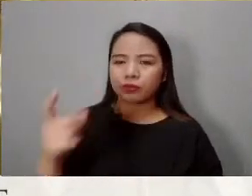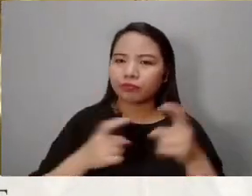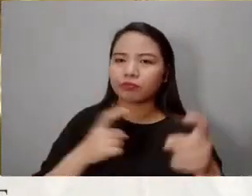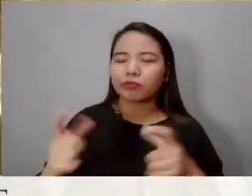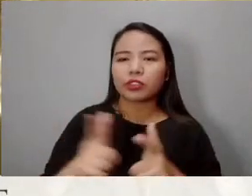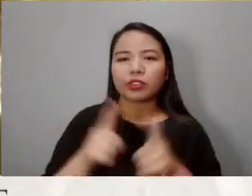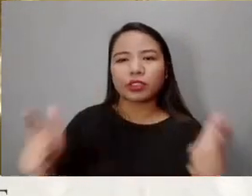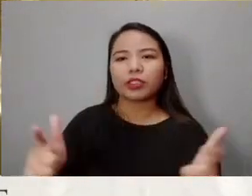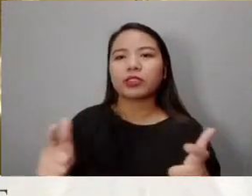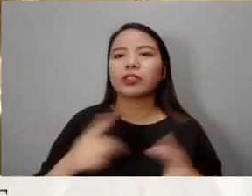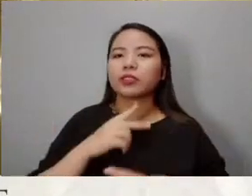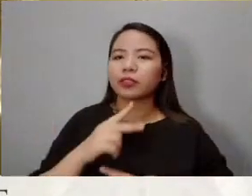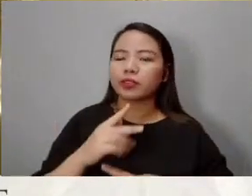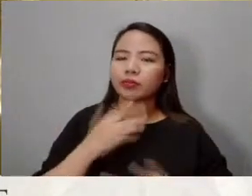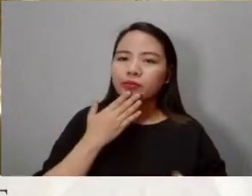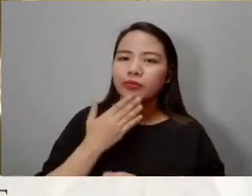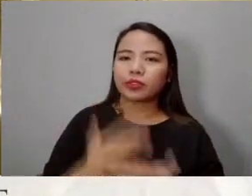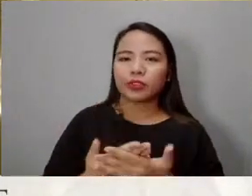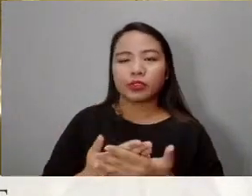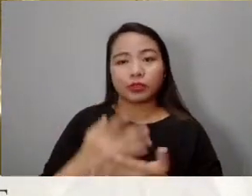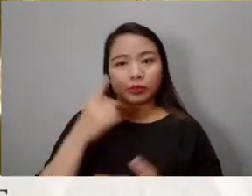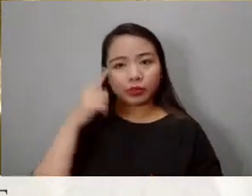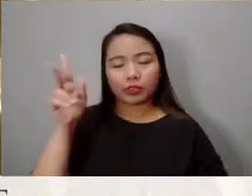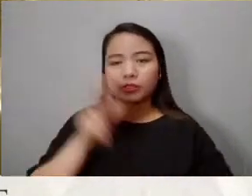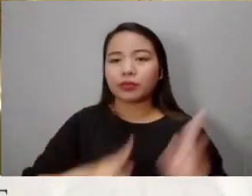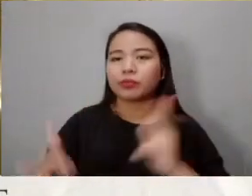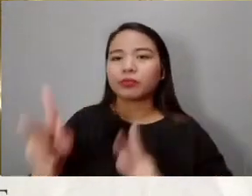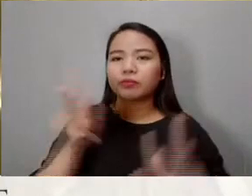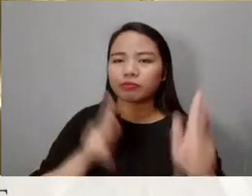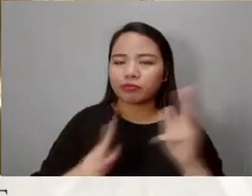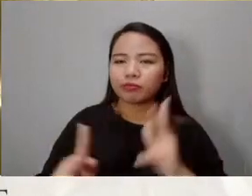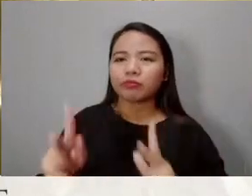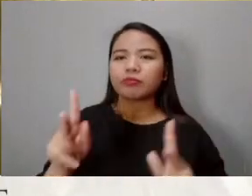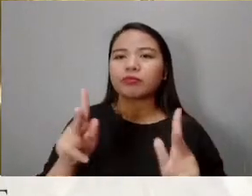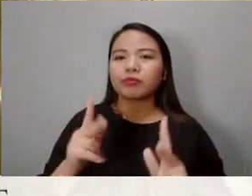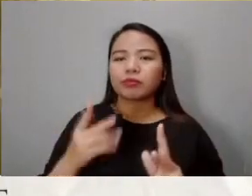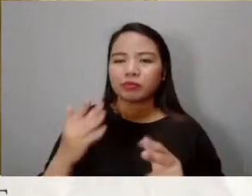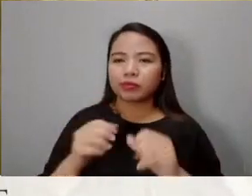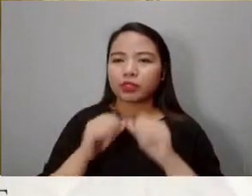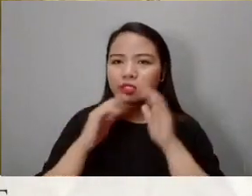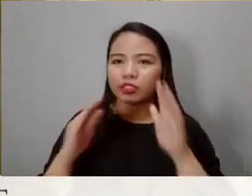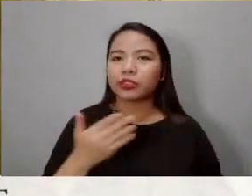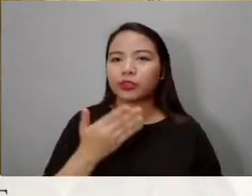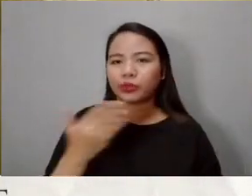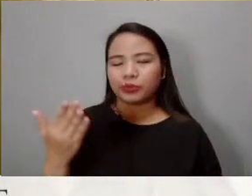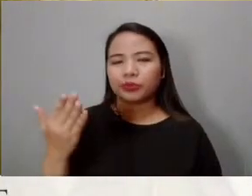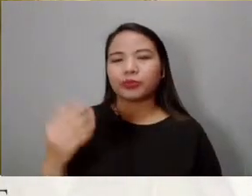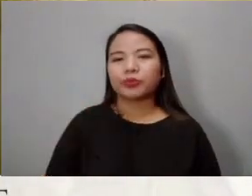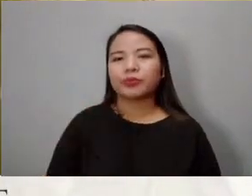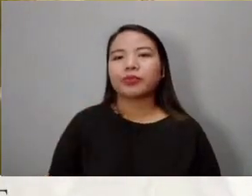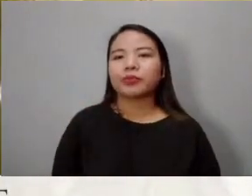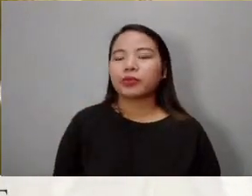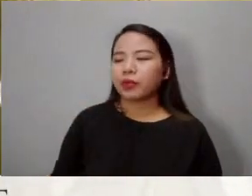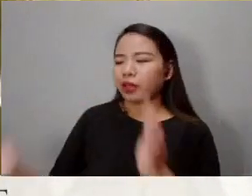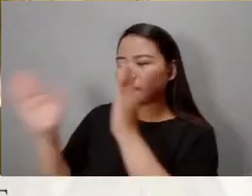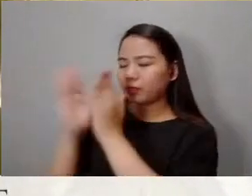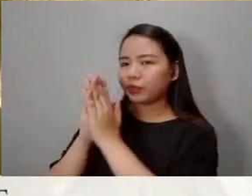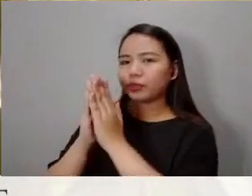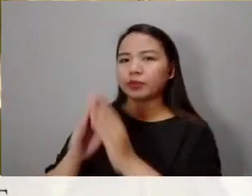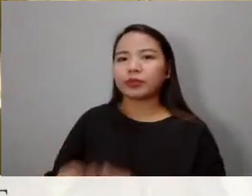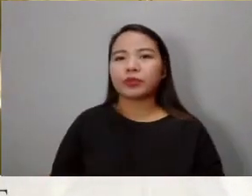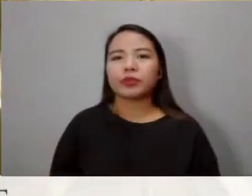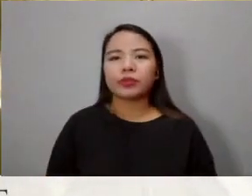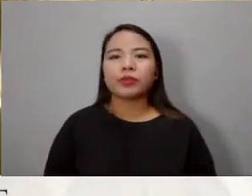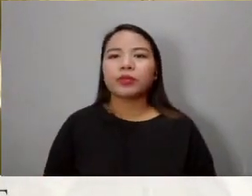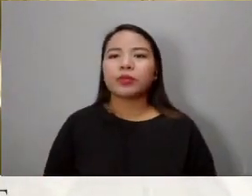redeem the human race, be pleased to enrich you with His blessing. Amen. May you know always